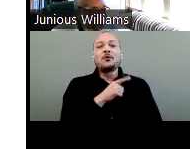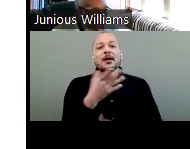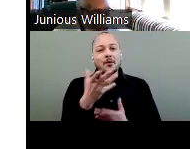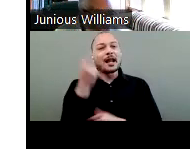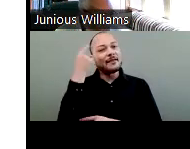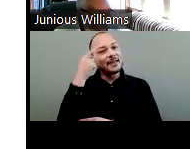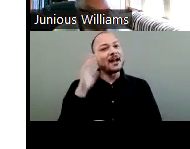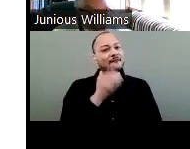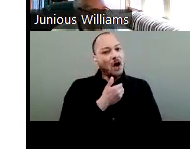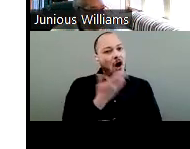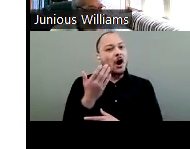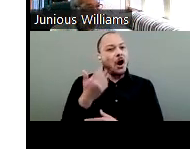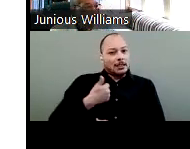as